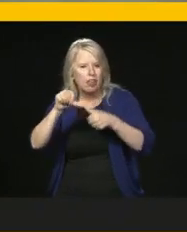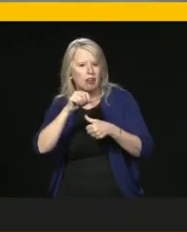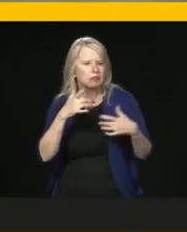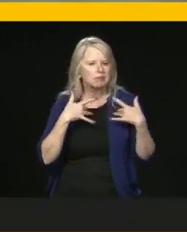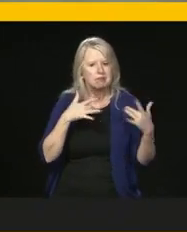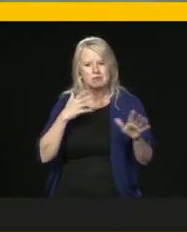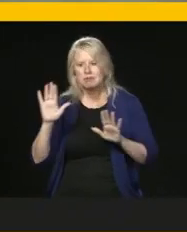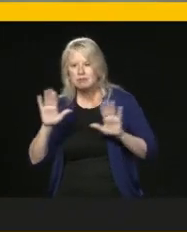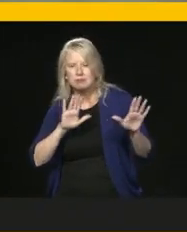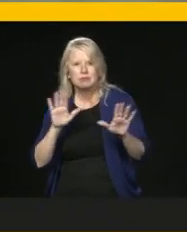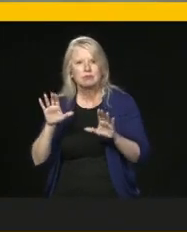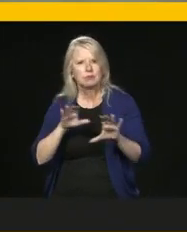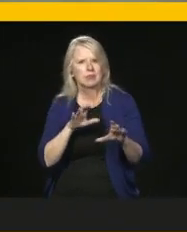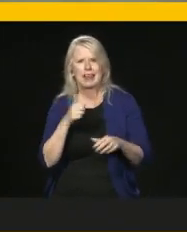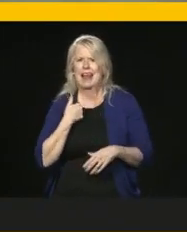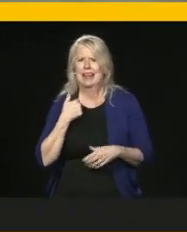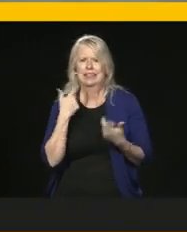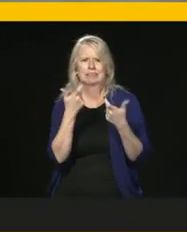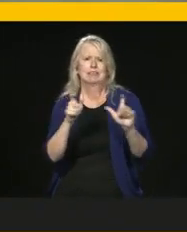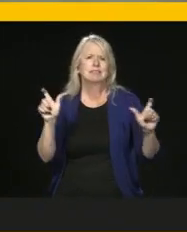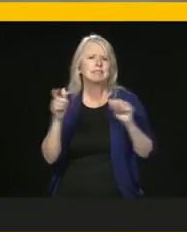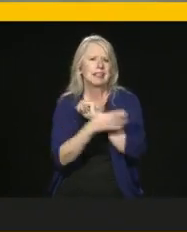country,